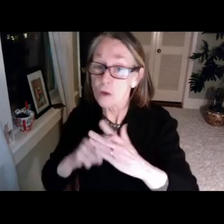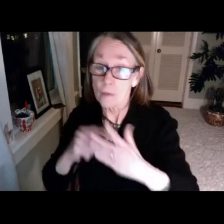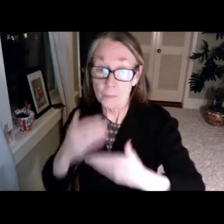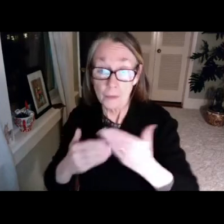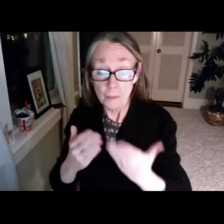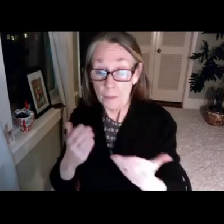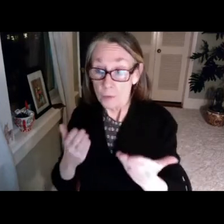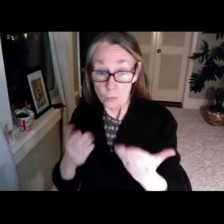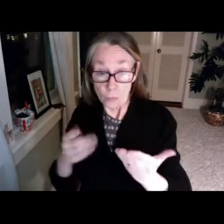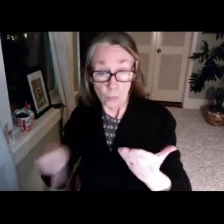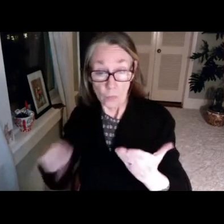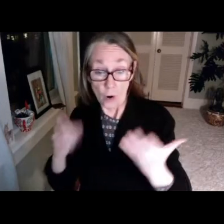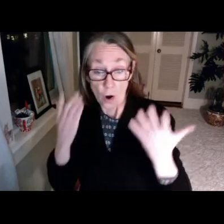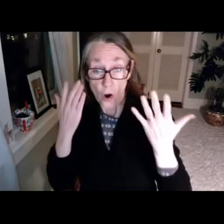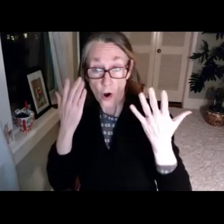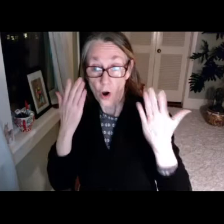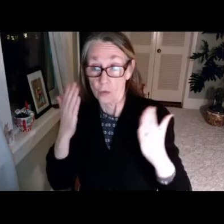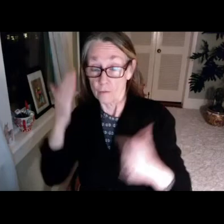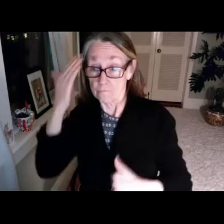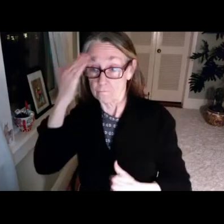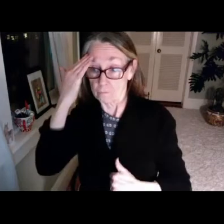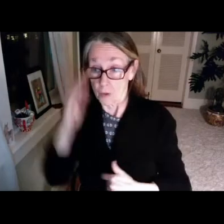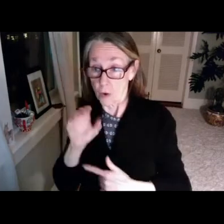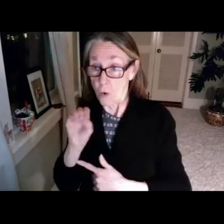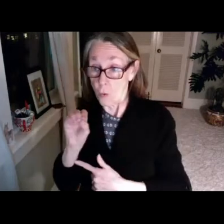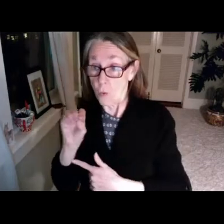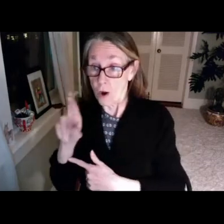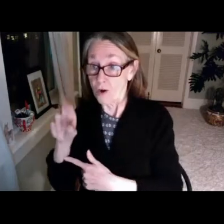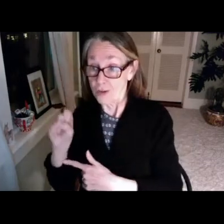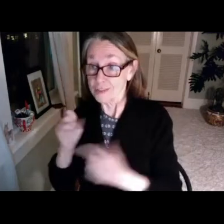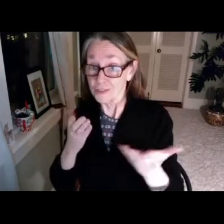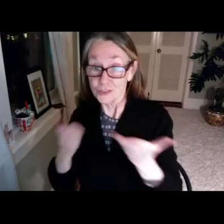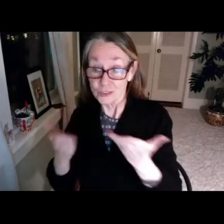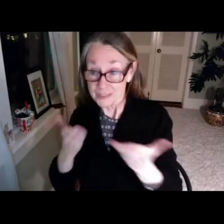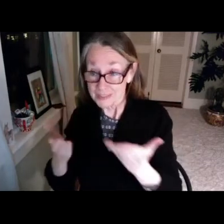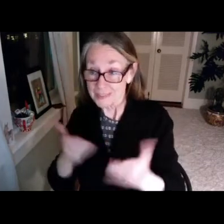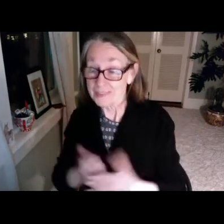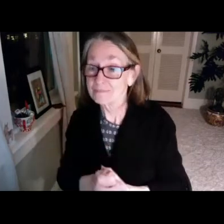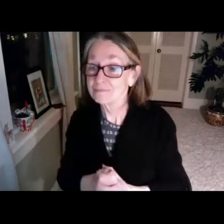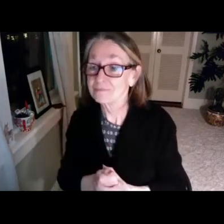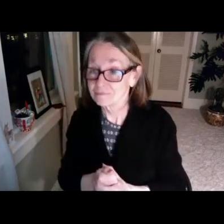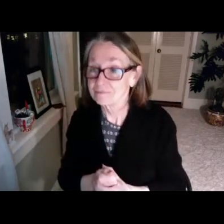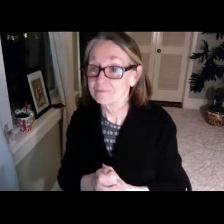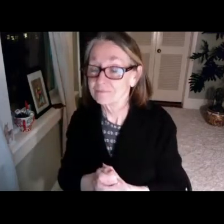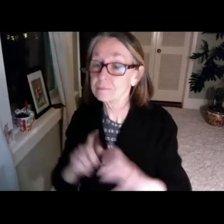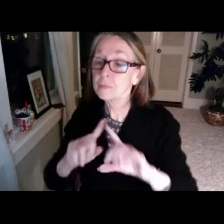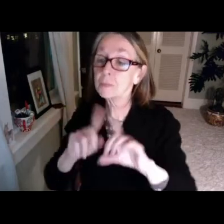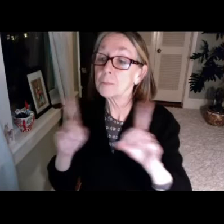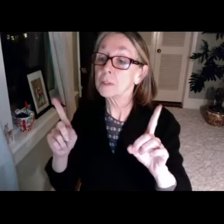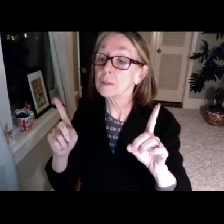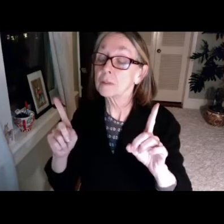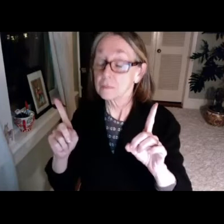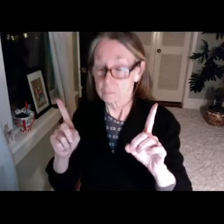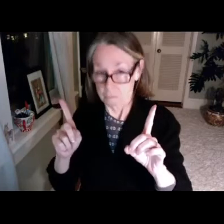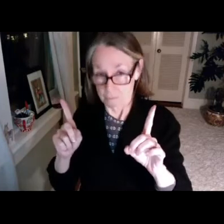be already familiar with the Office of Rehabilitation Services, ORS, but they are